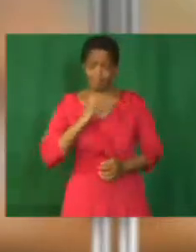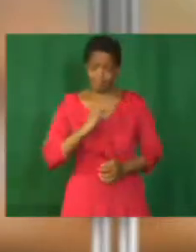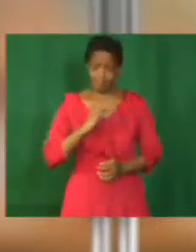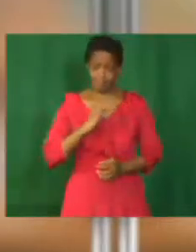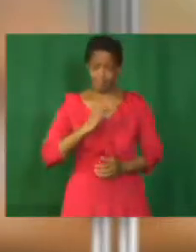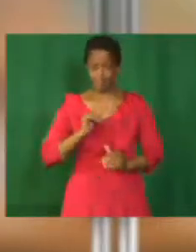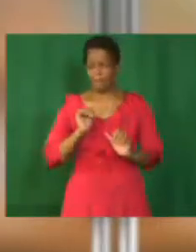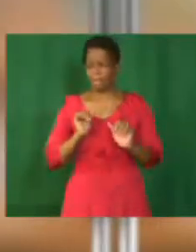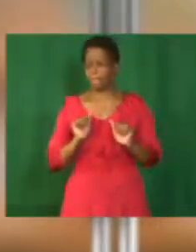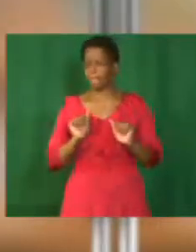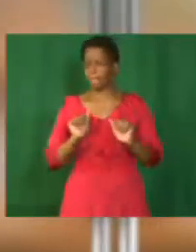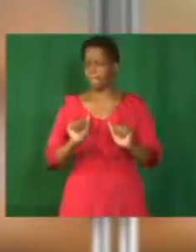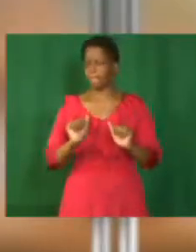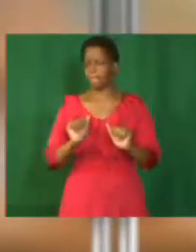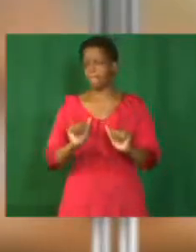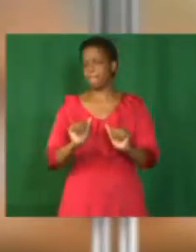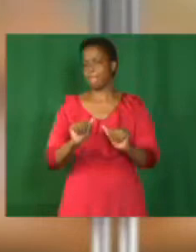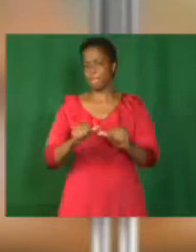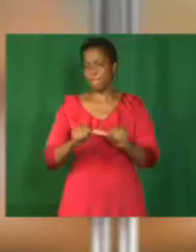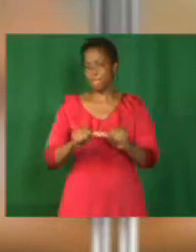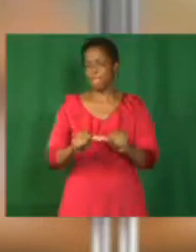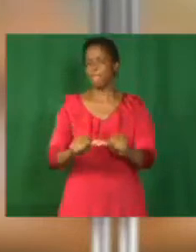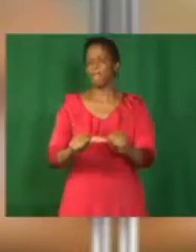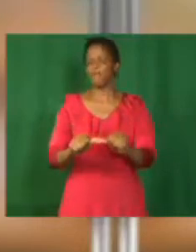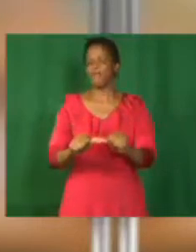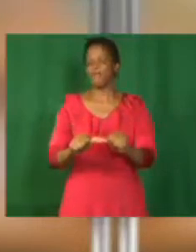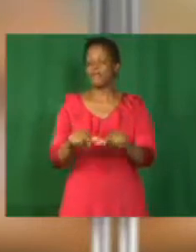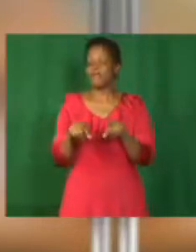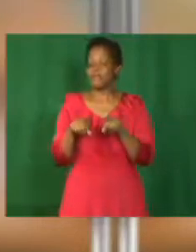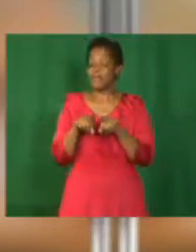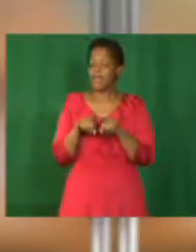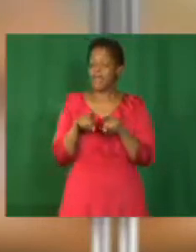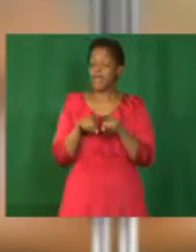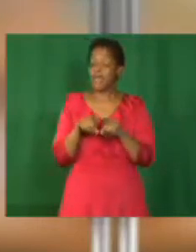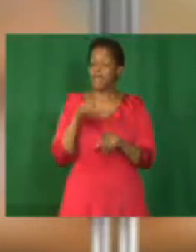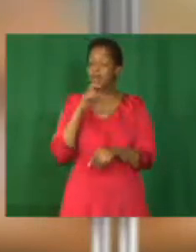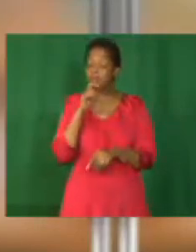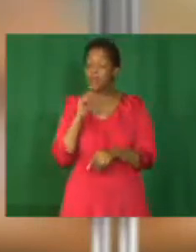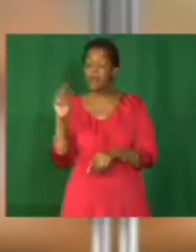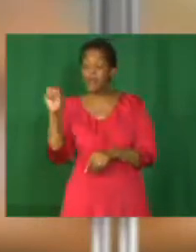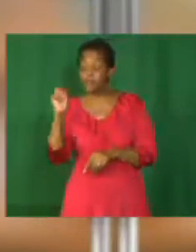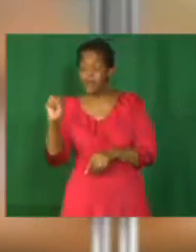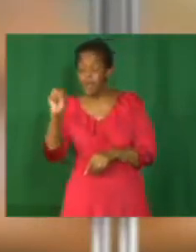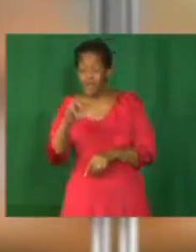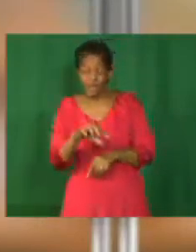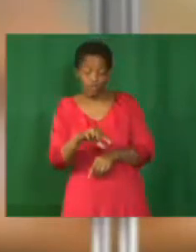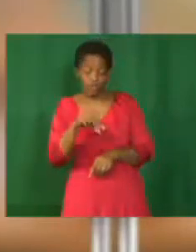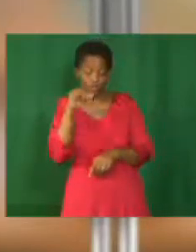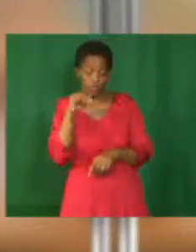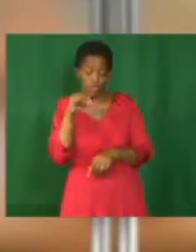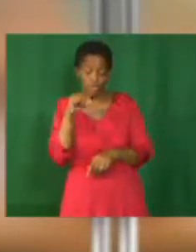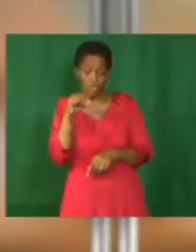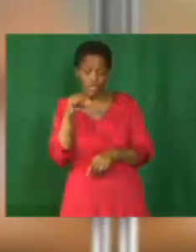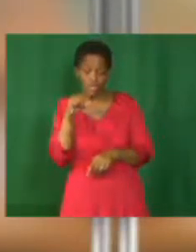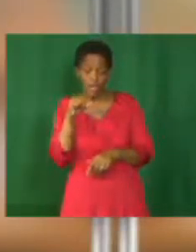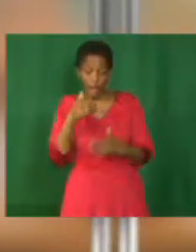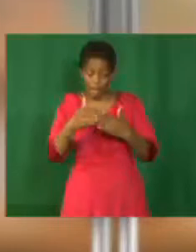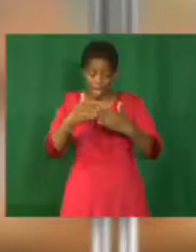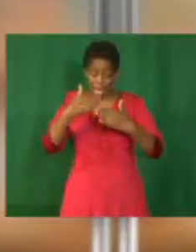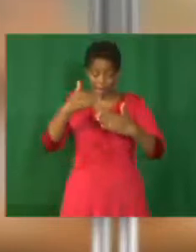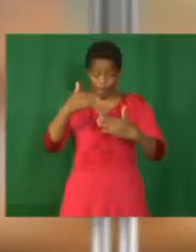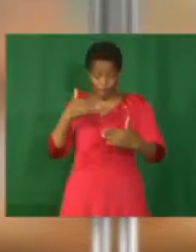now, in the choosing of Matthias again, we find the 120 believers doing what?